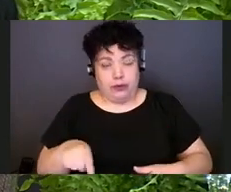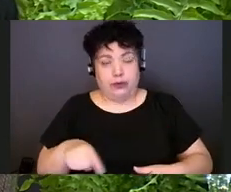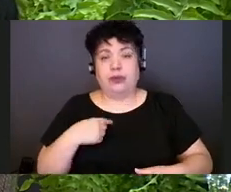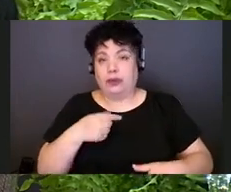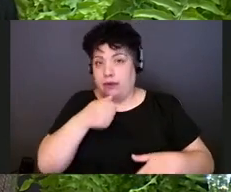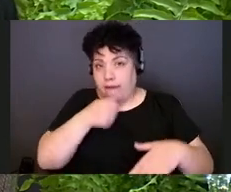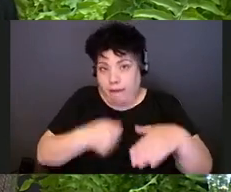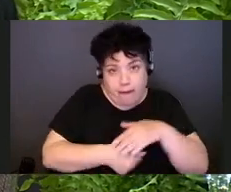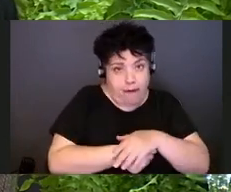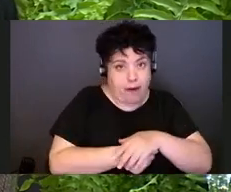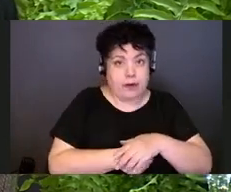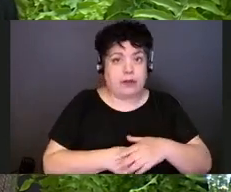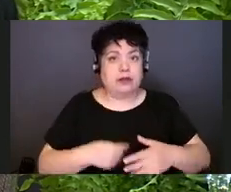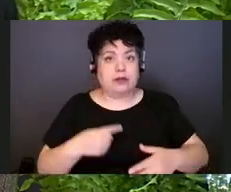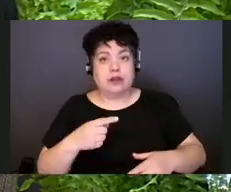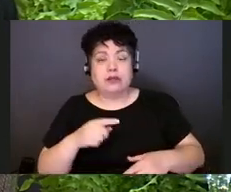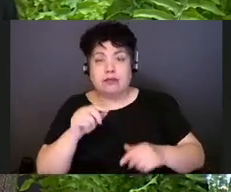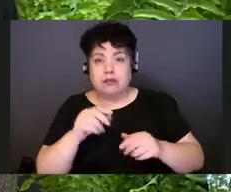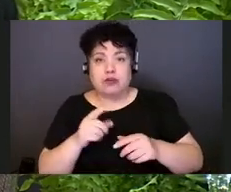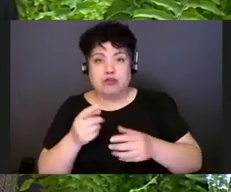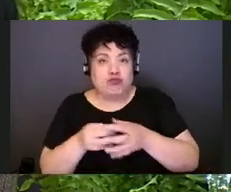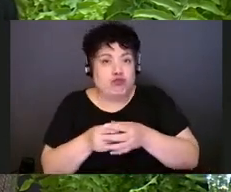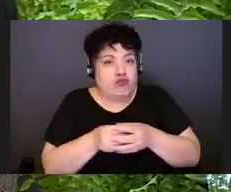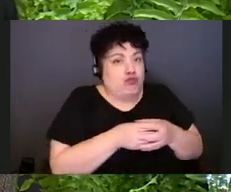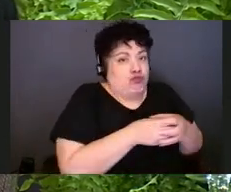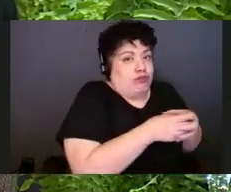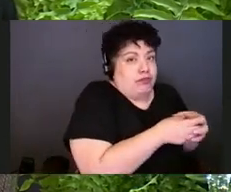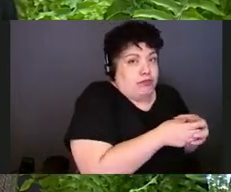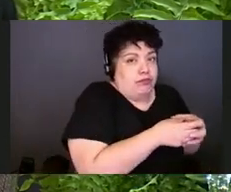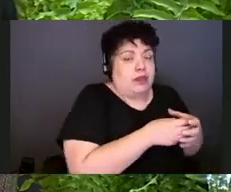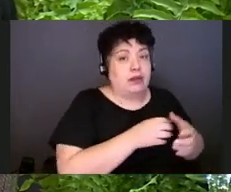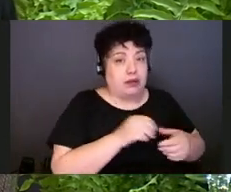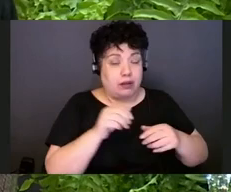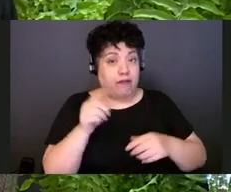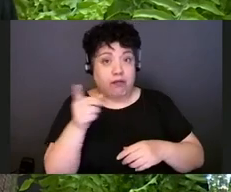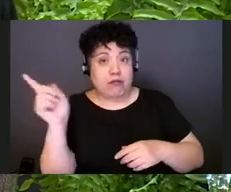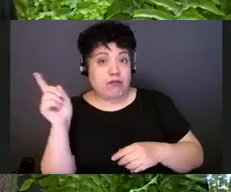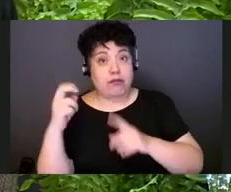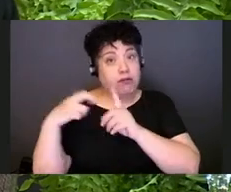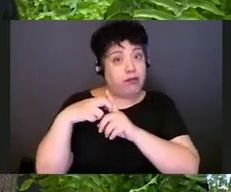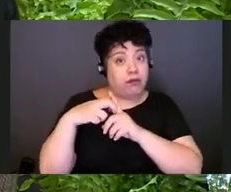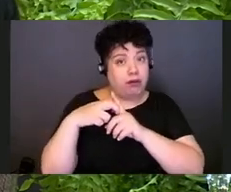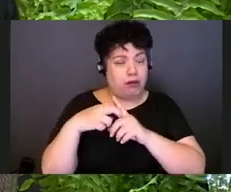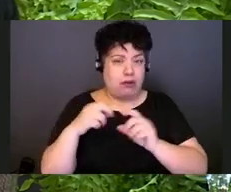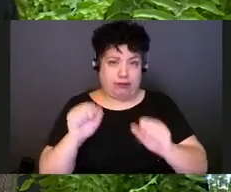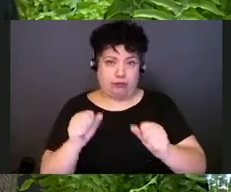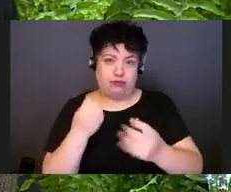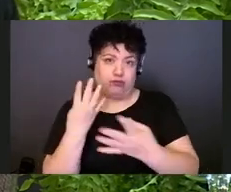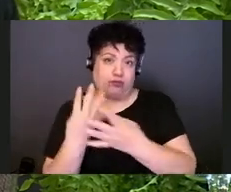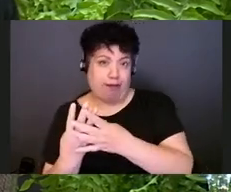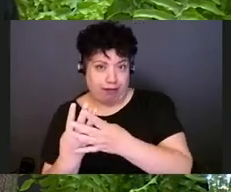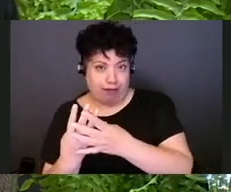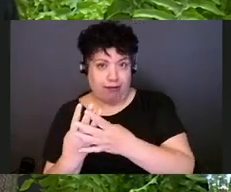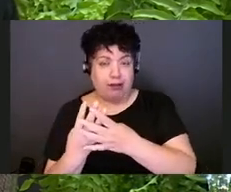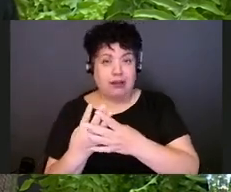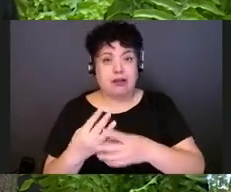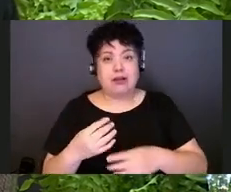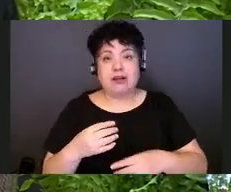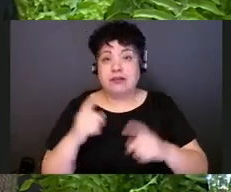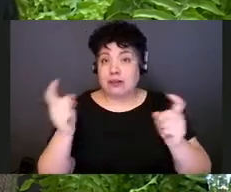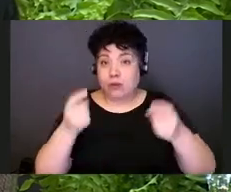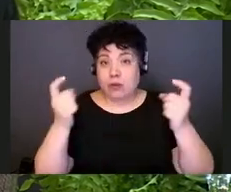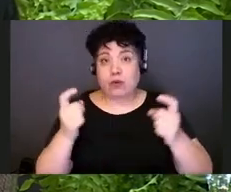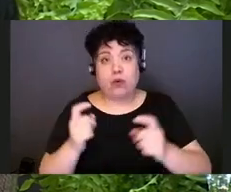And you could go to jail for having ceremonies or for having powwows. Yeah. So then 1960, they